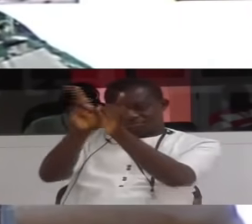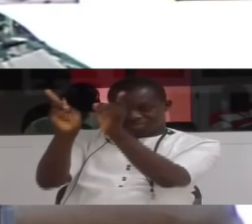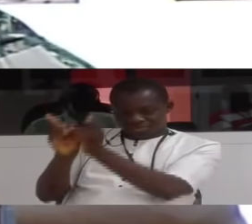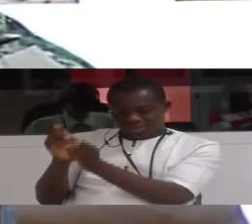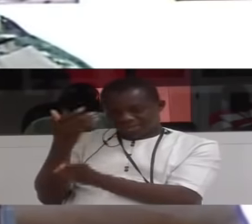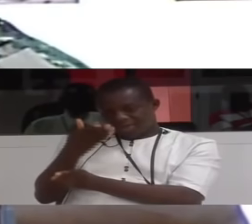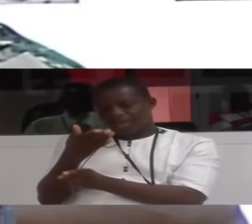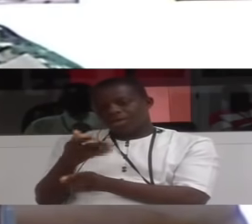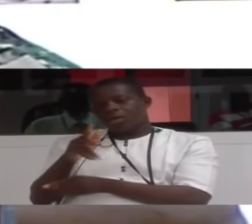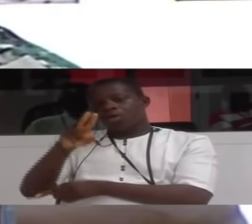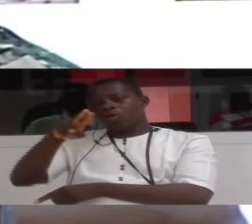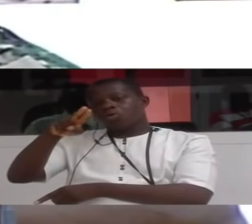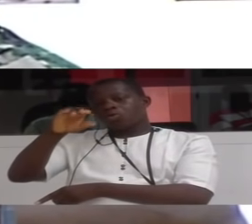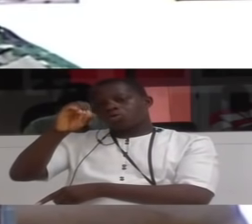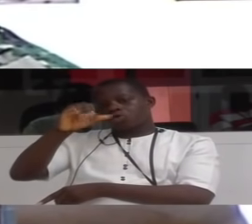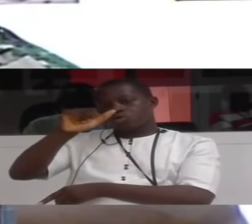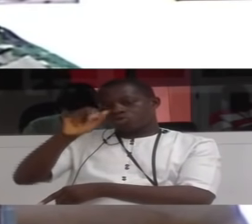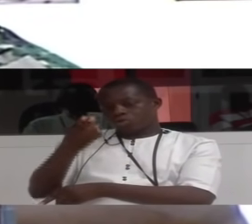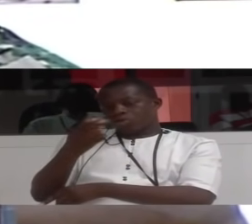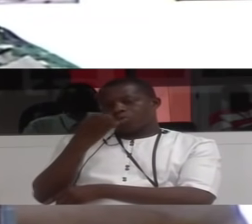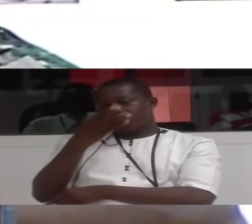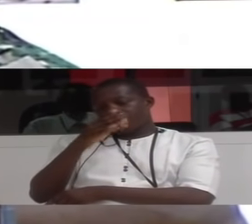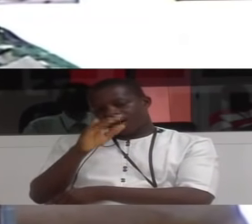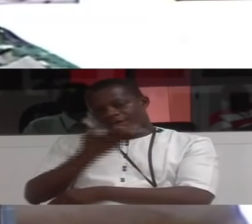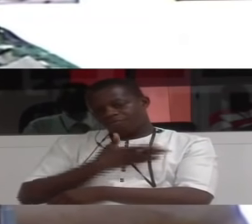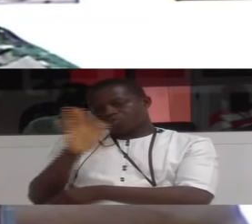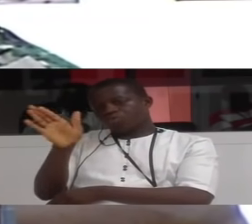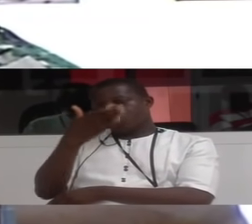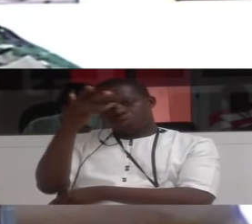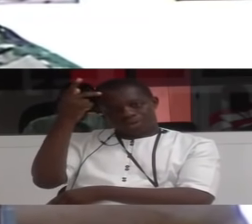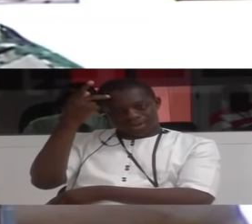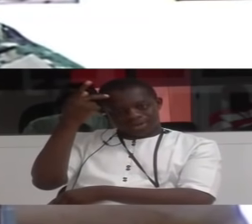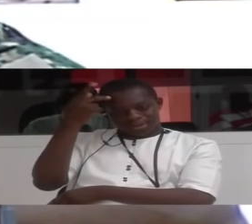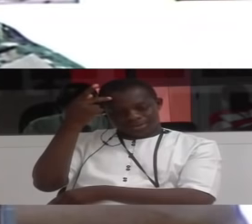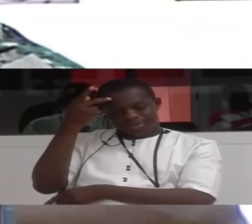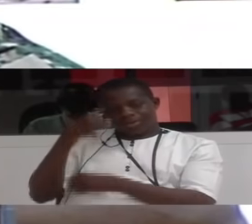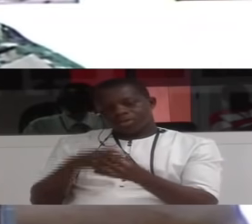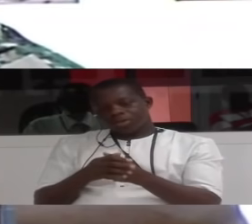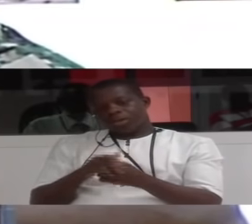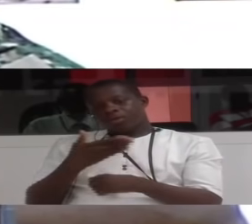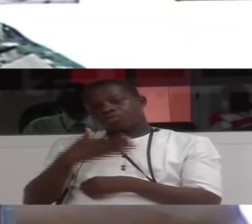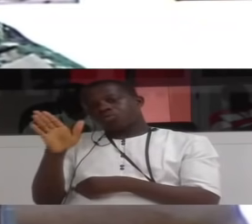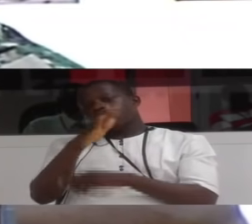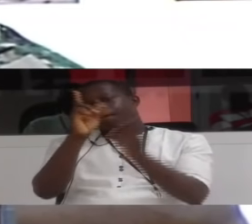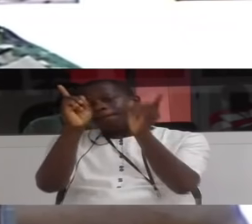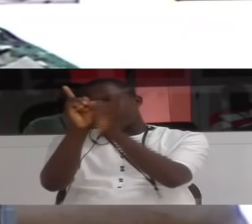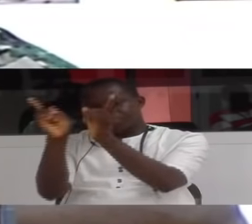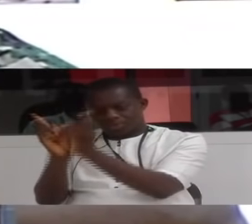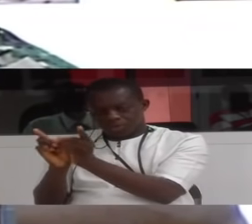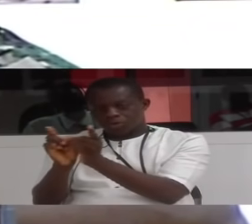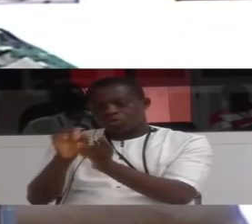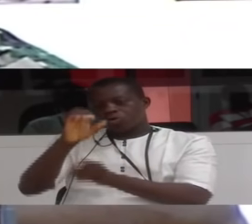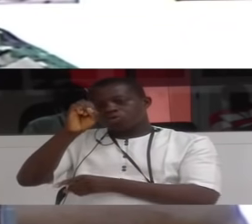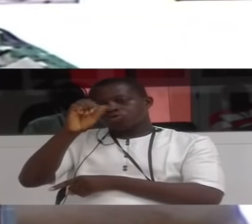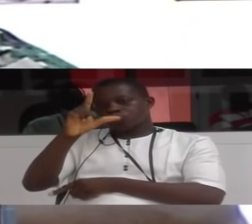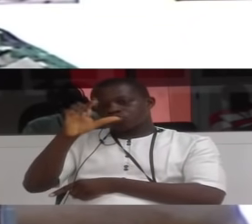dem Kanilay. After we met there, Noa said that we have to go to Kanilay. Dañ wara dem ñu gisé ak Solo Bojang. That we